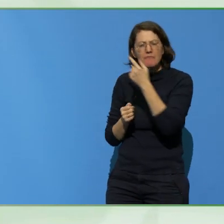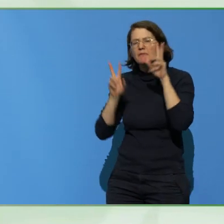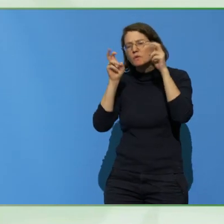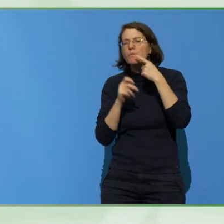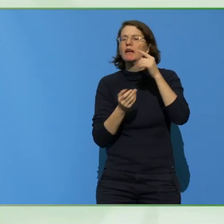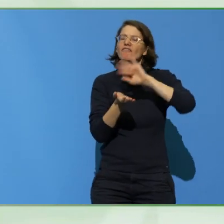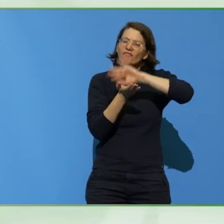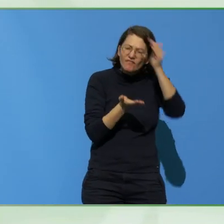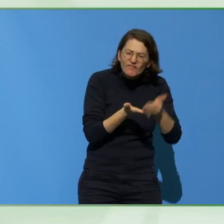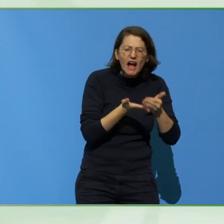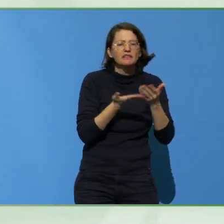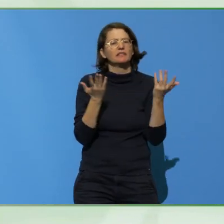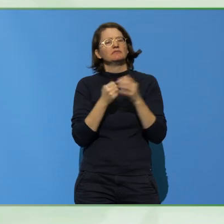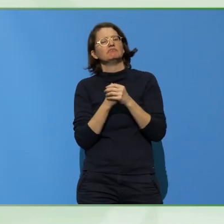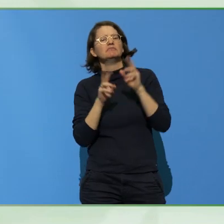scaling?